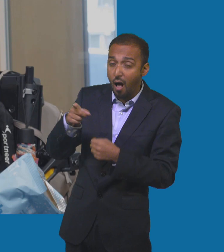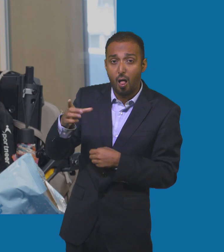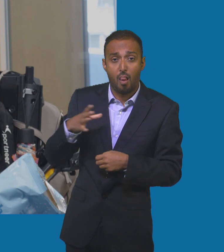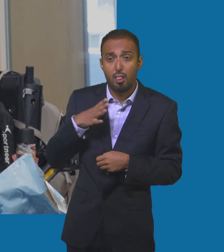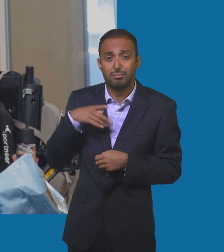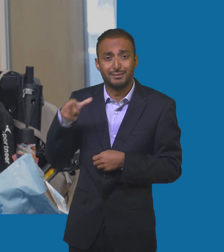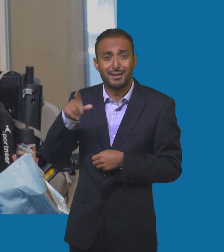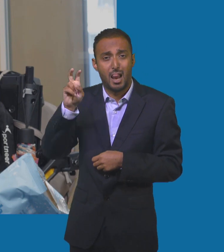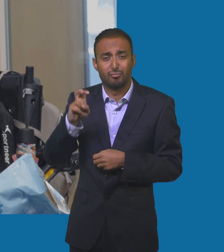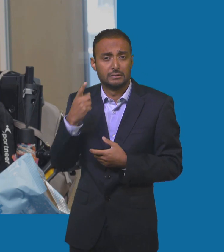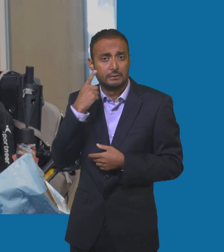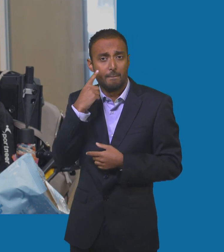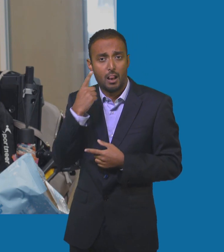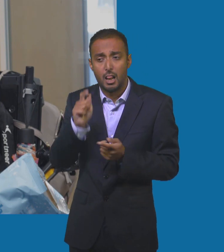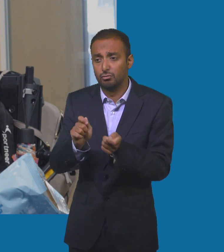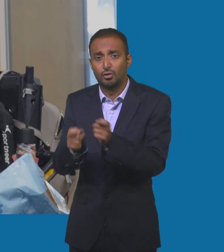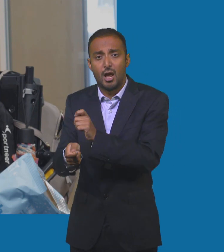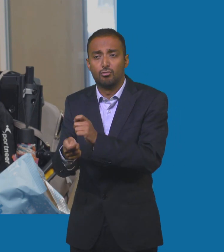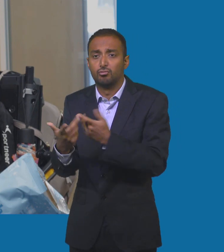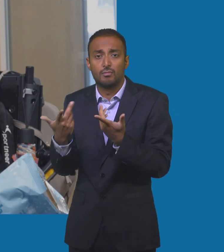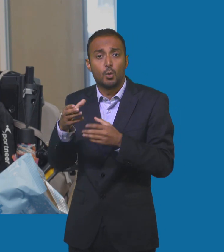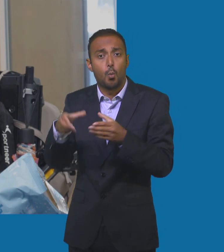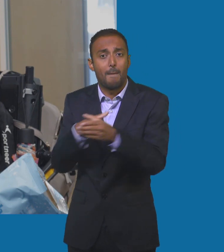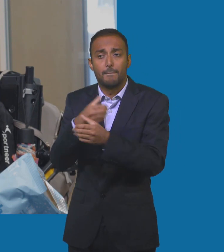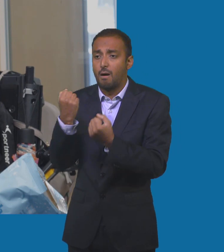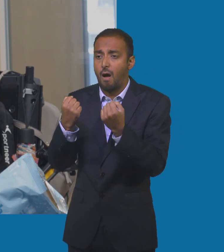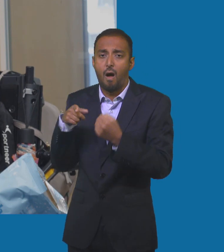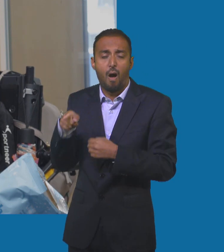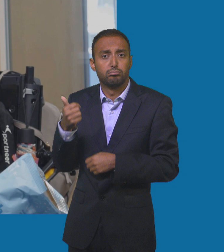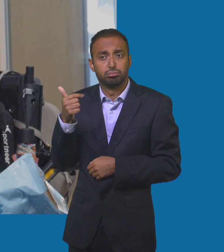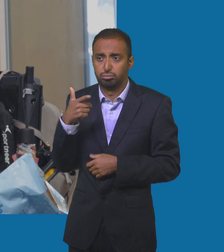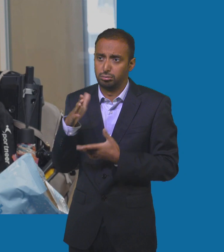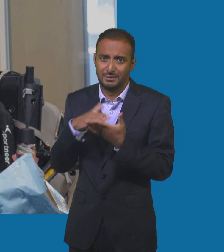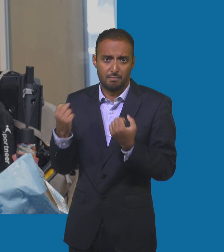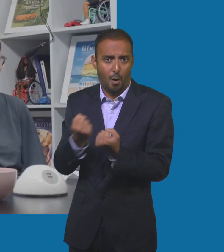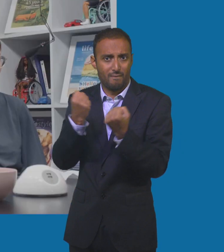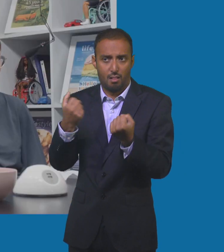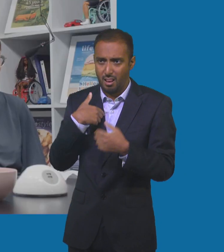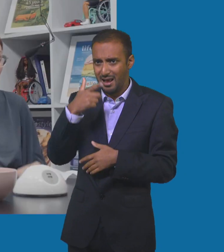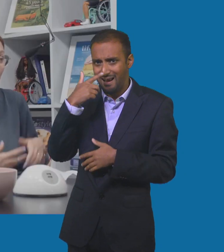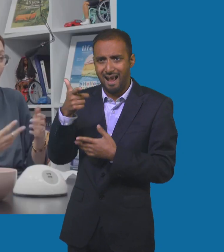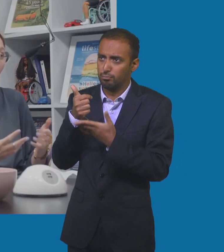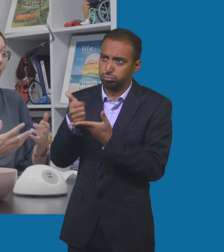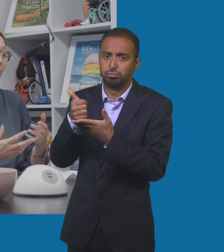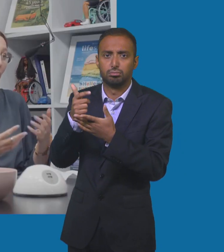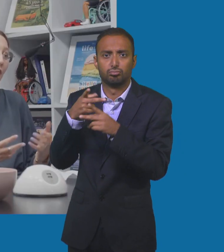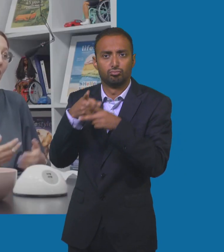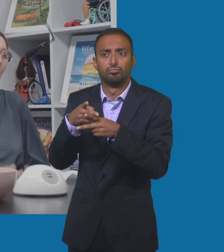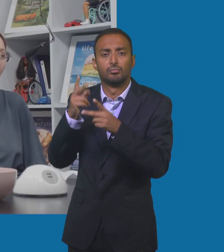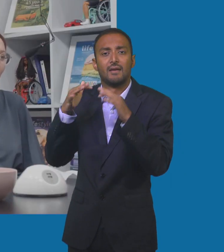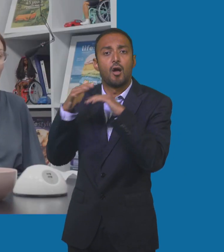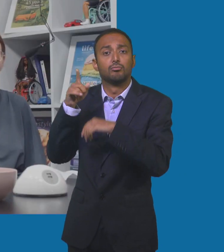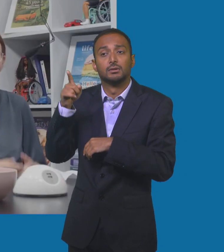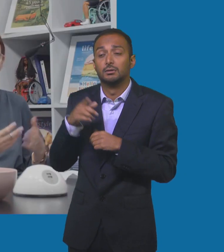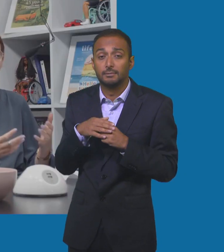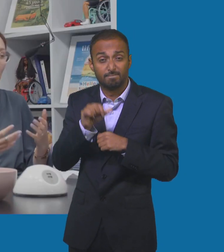that simple life choice, swapping, it can be quite a powerful statement, can't it? I think so, absolutely. Especially if you're already